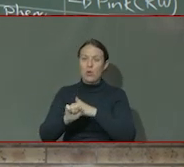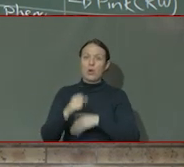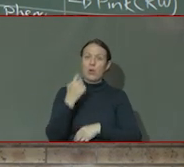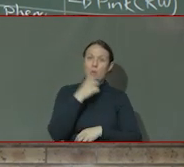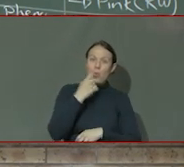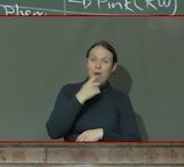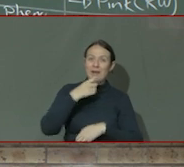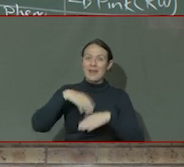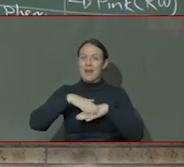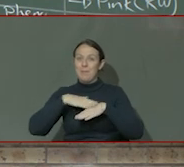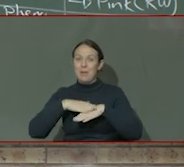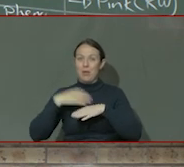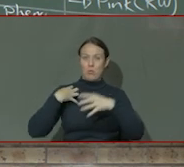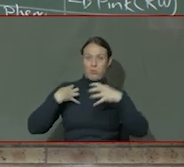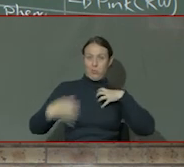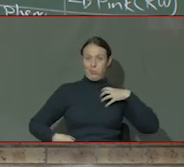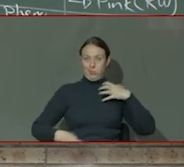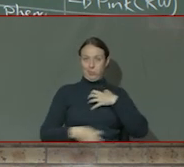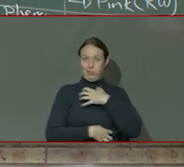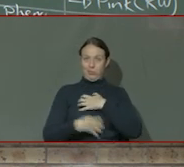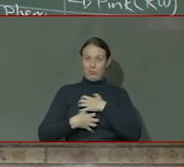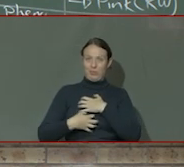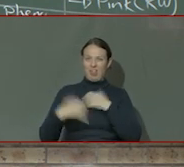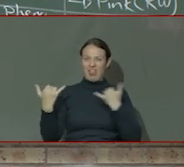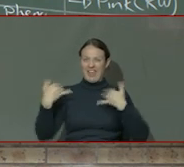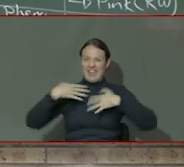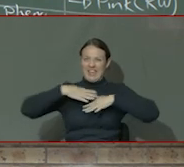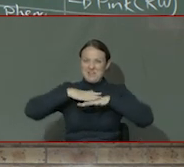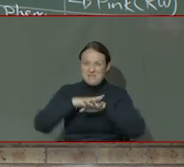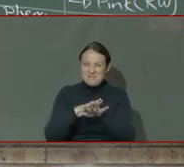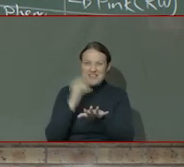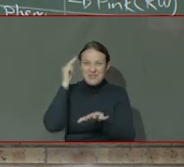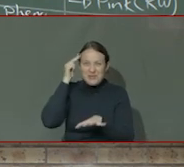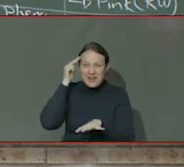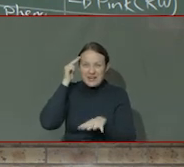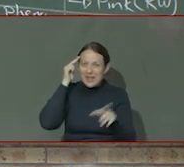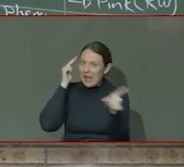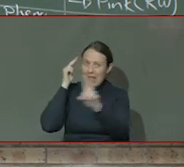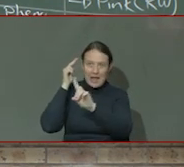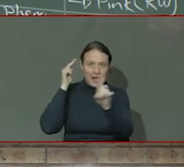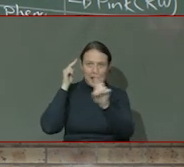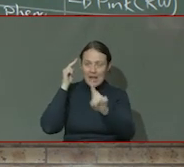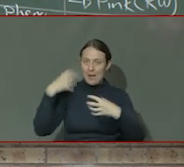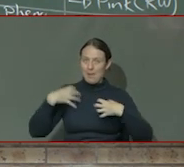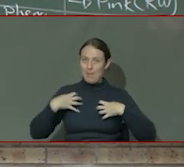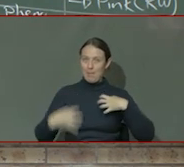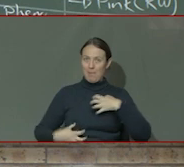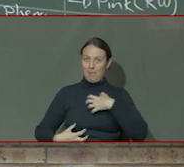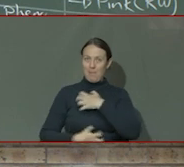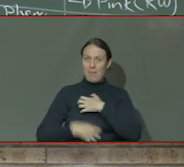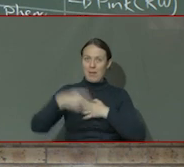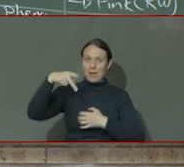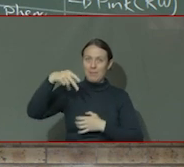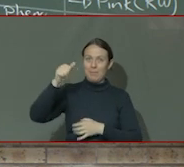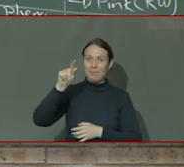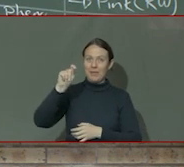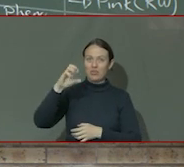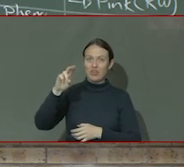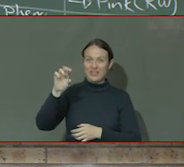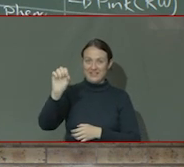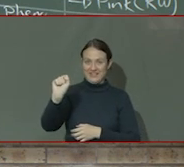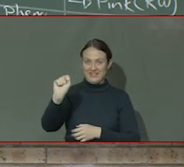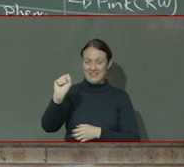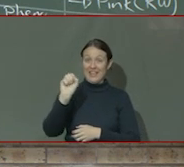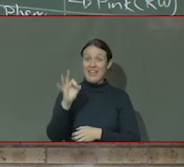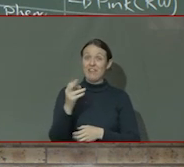patches. Not brown and white gives, let's say, gray, no. It gives patches. The moment you see that